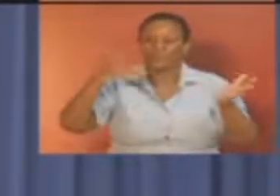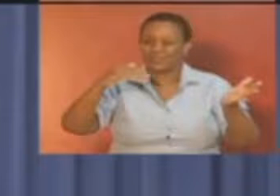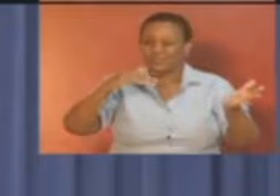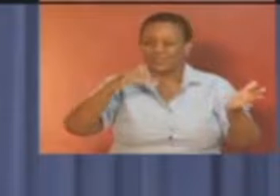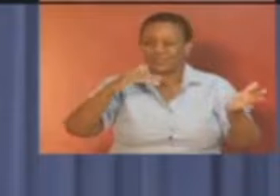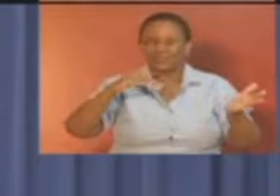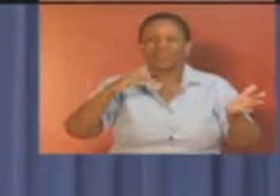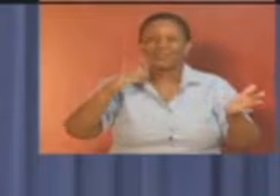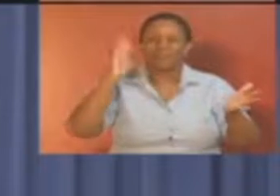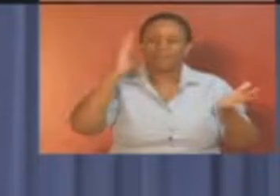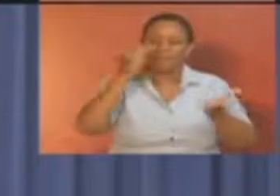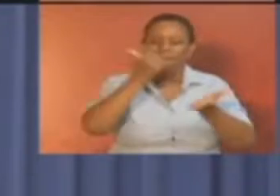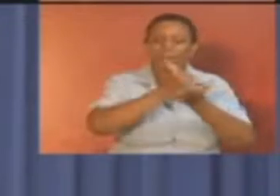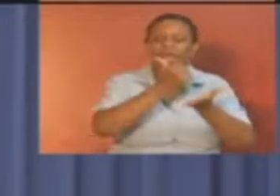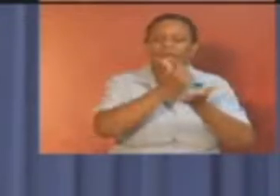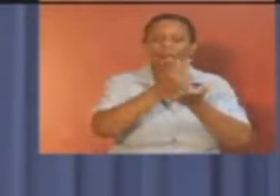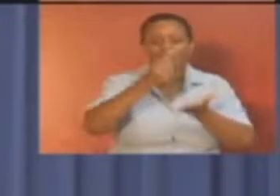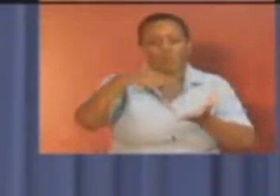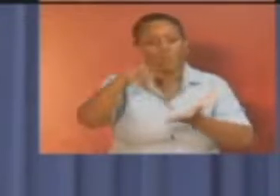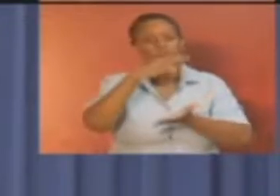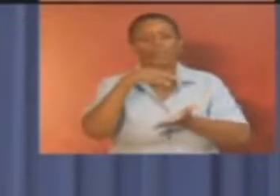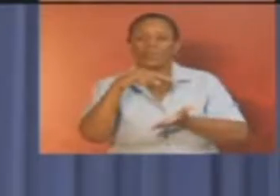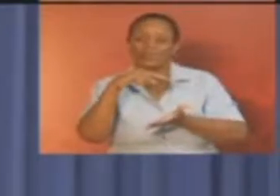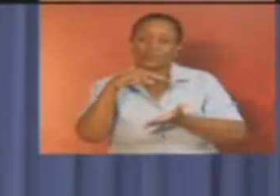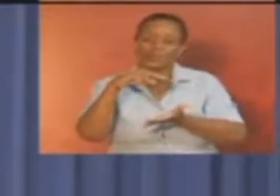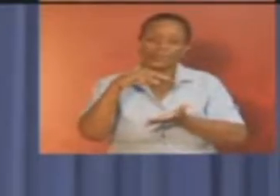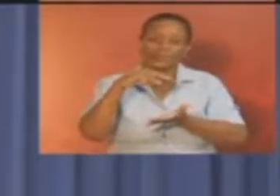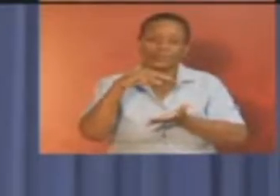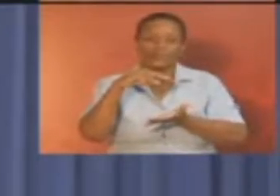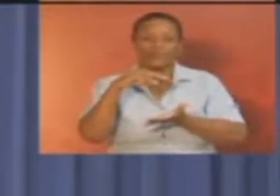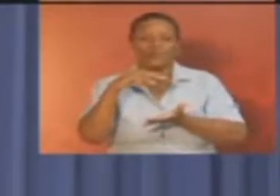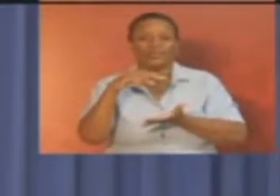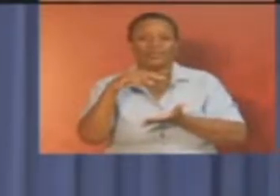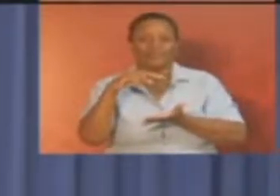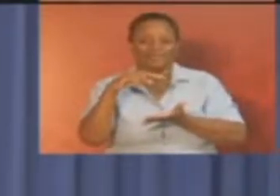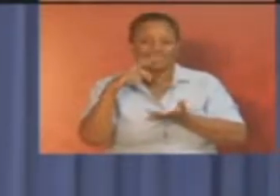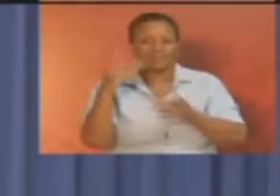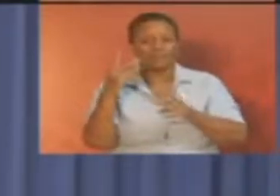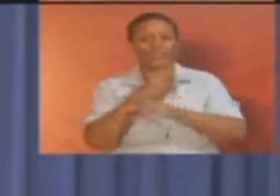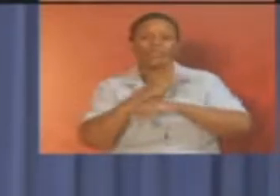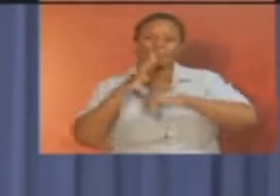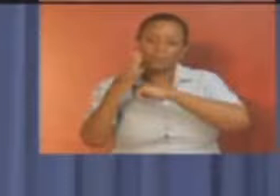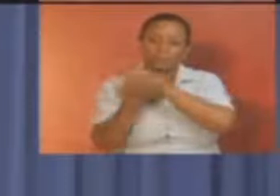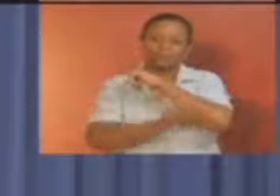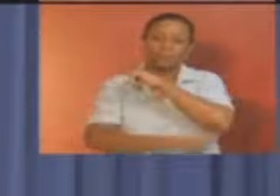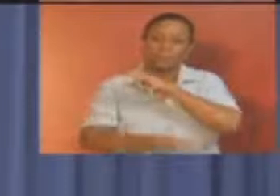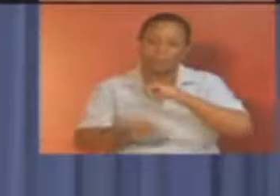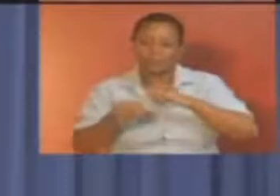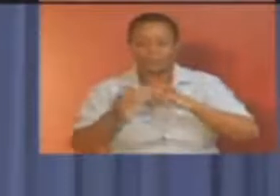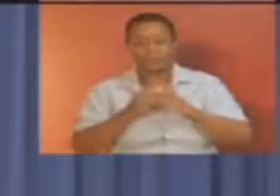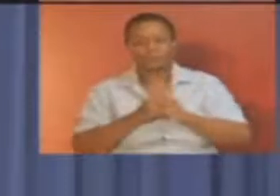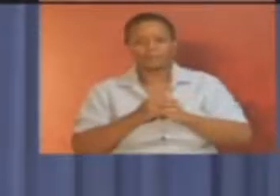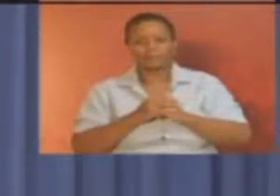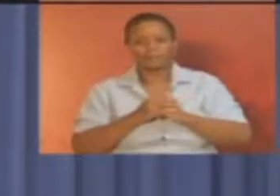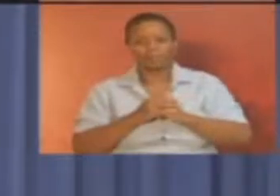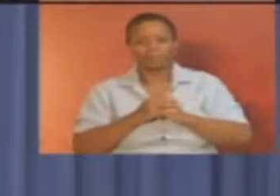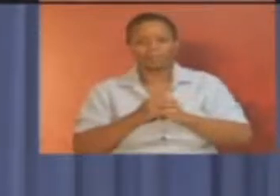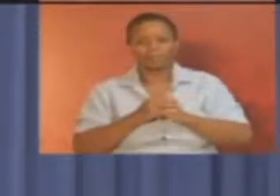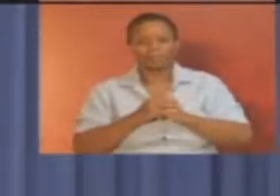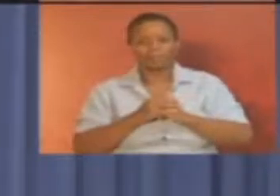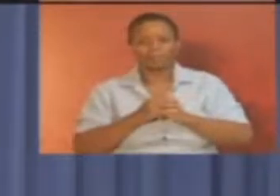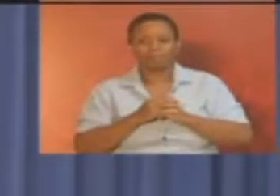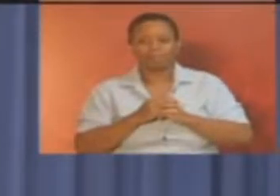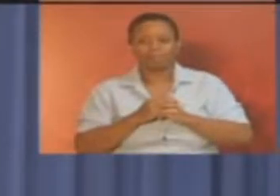the neediest alongside what else would be available. And of course, there was a commitment to ensure that those